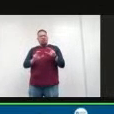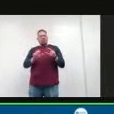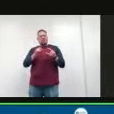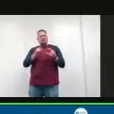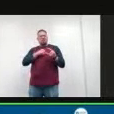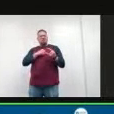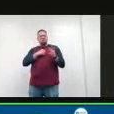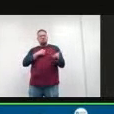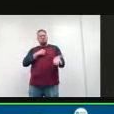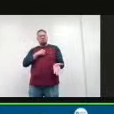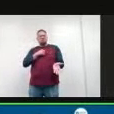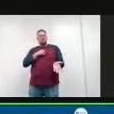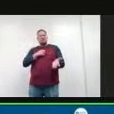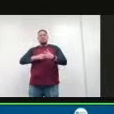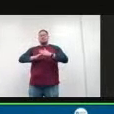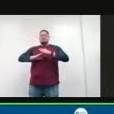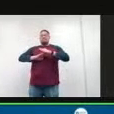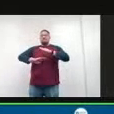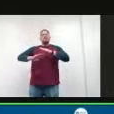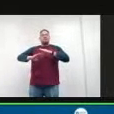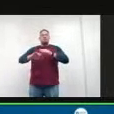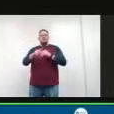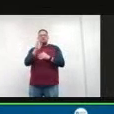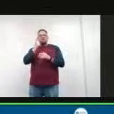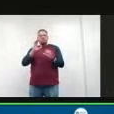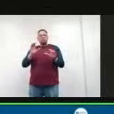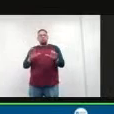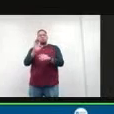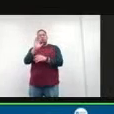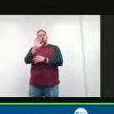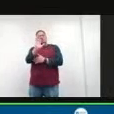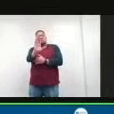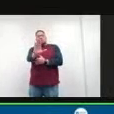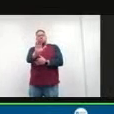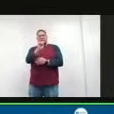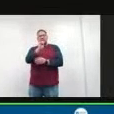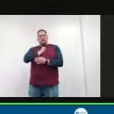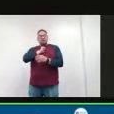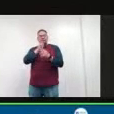Bottom line, you're going to do your own self-assessment